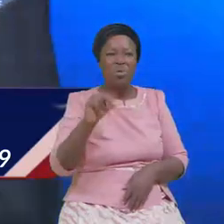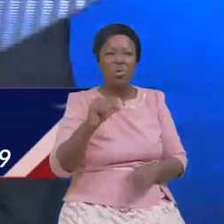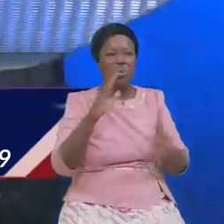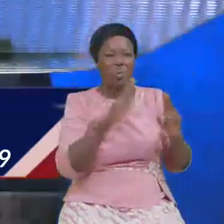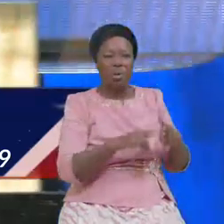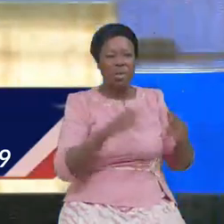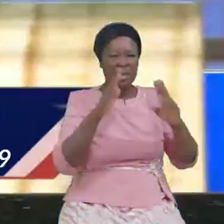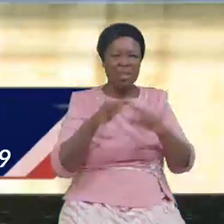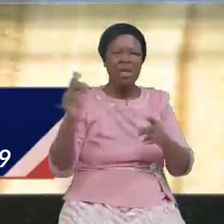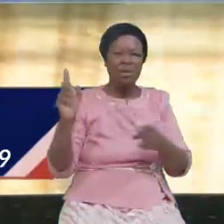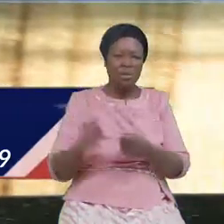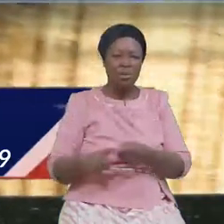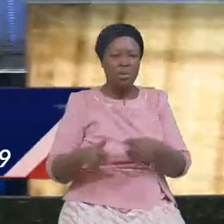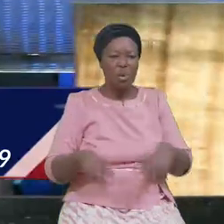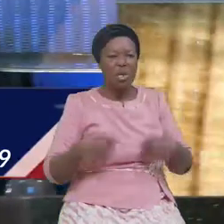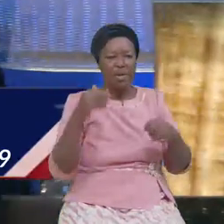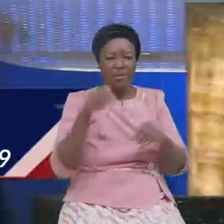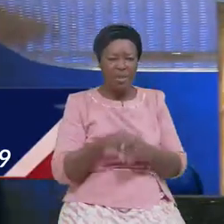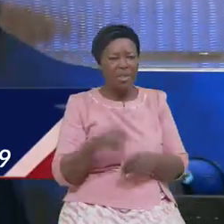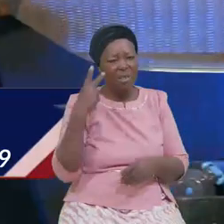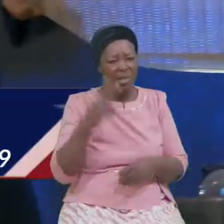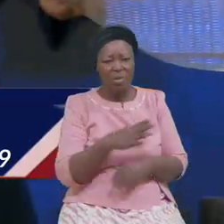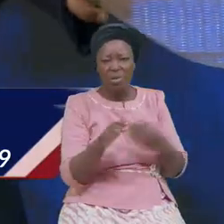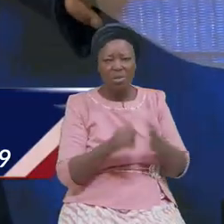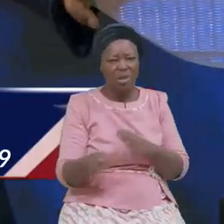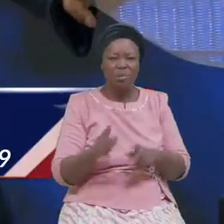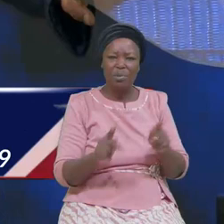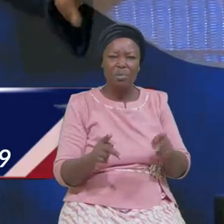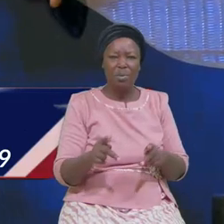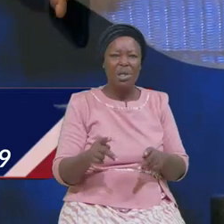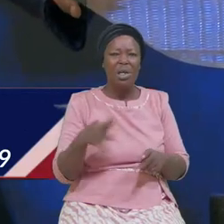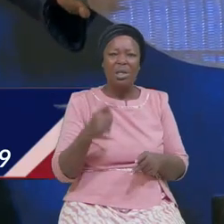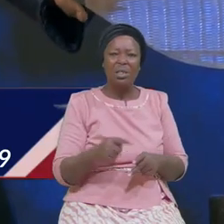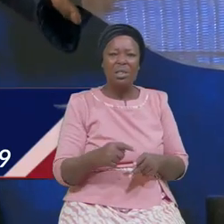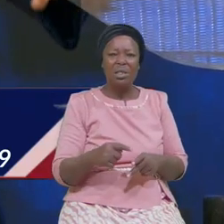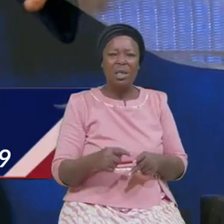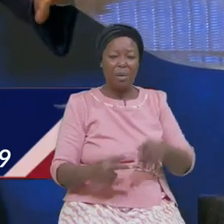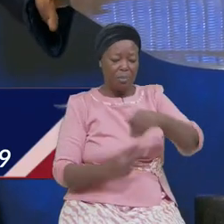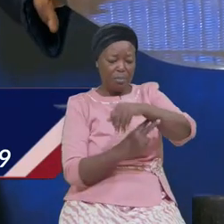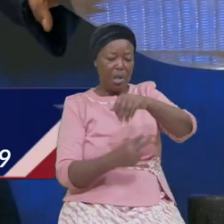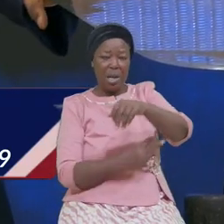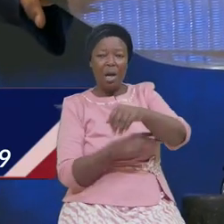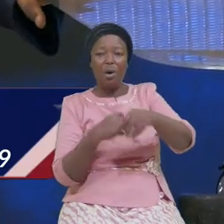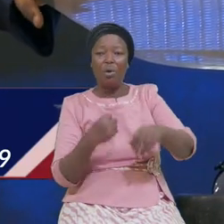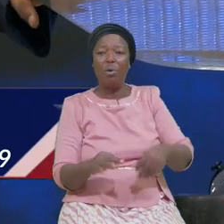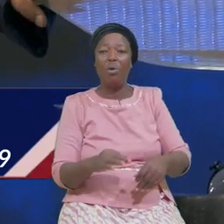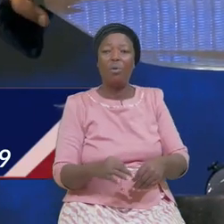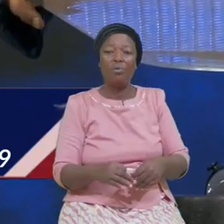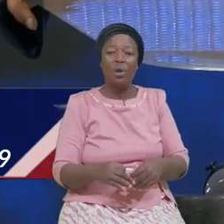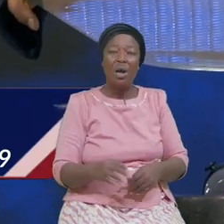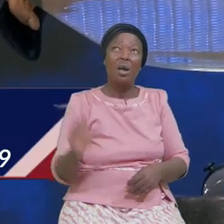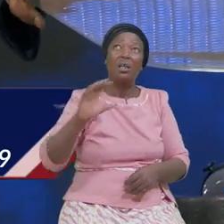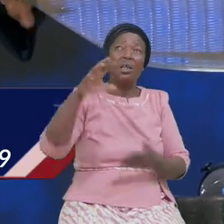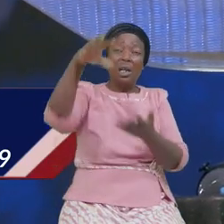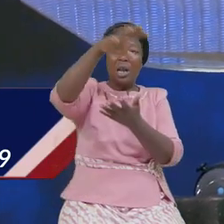city to dwell in. Look at these people. The pillar of cloud was there by day. The pillar of fire